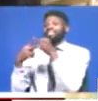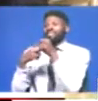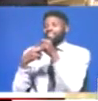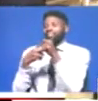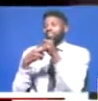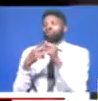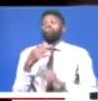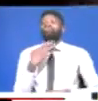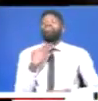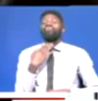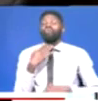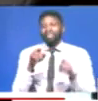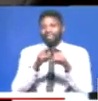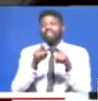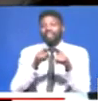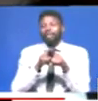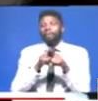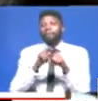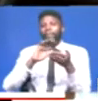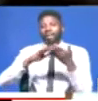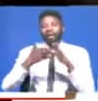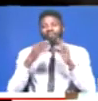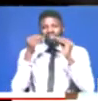third-in-command position. I take this opportunity to